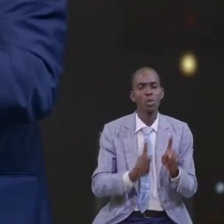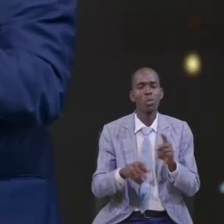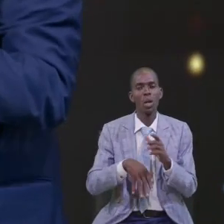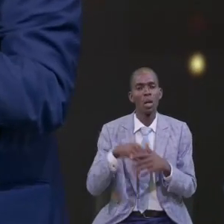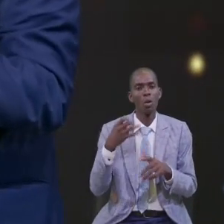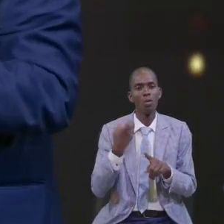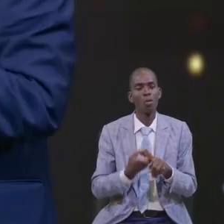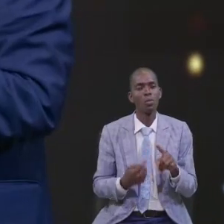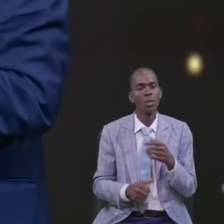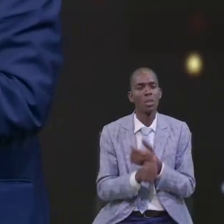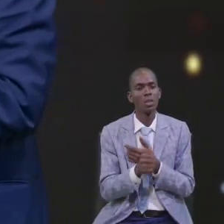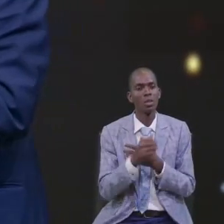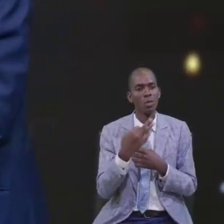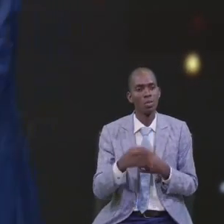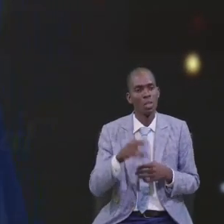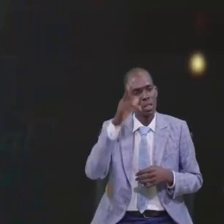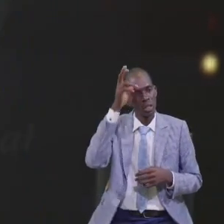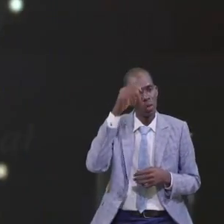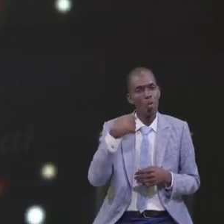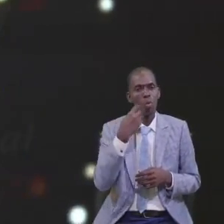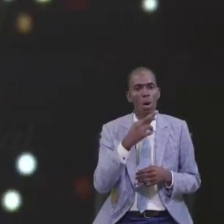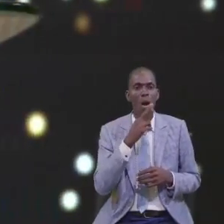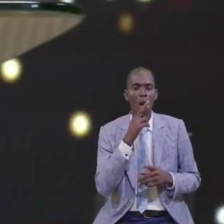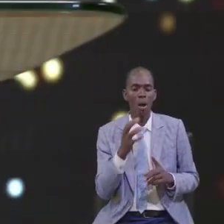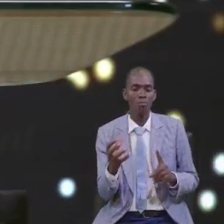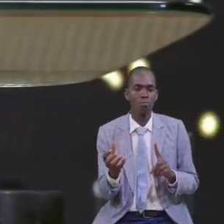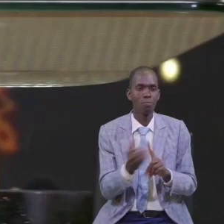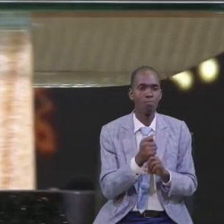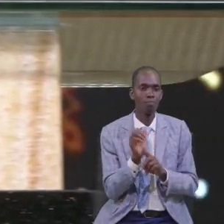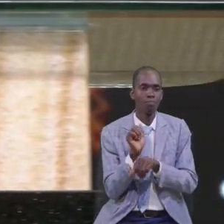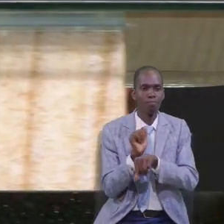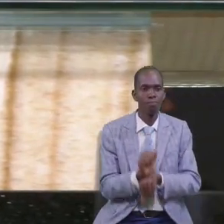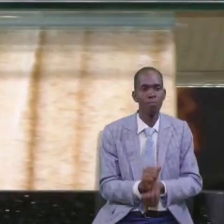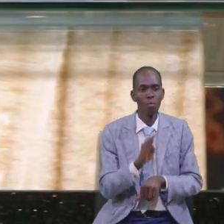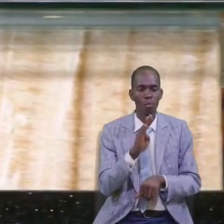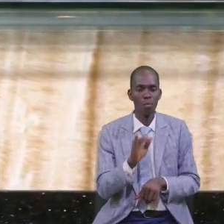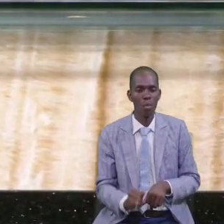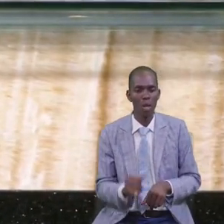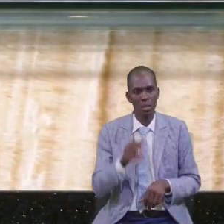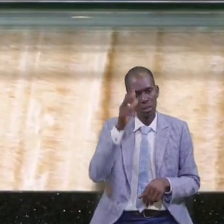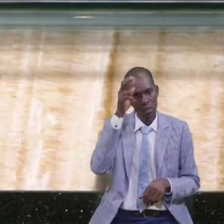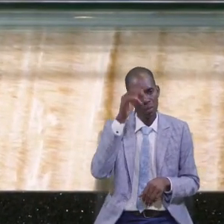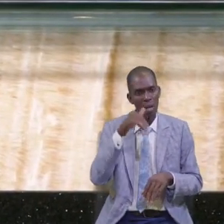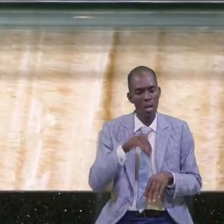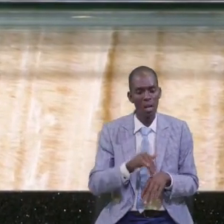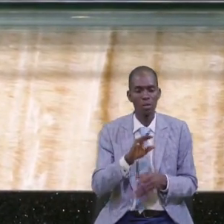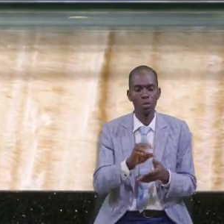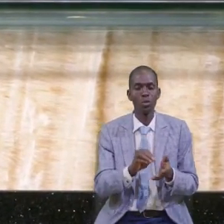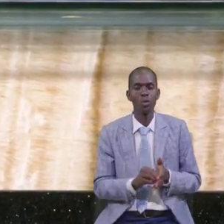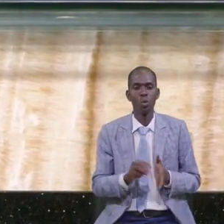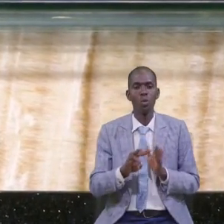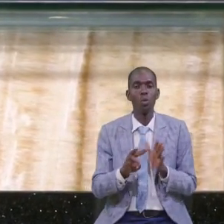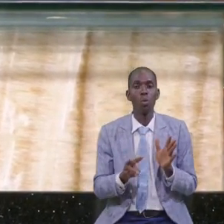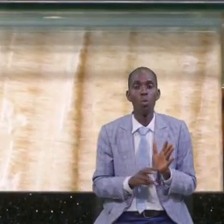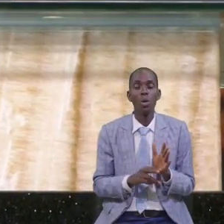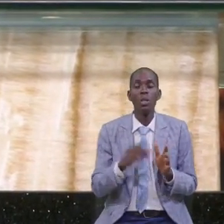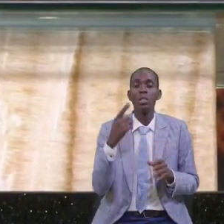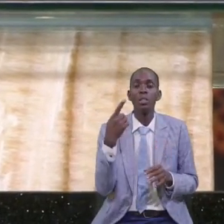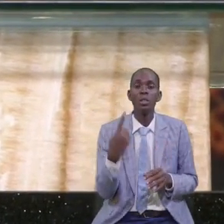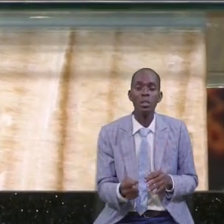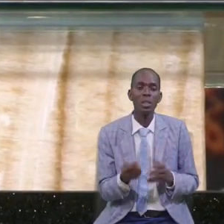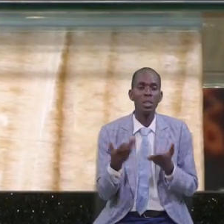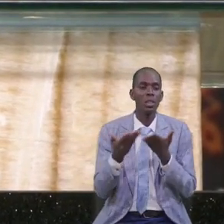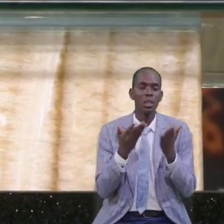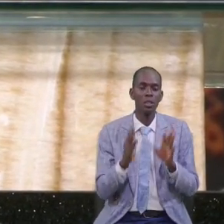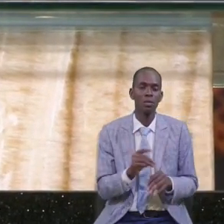who are taken captive by him at his will. The servant of the Lord Jesus.